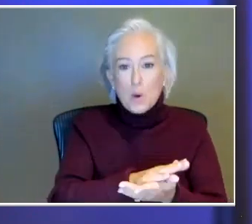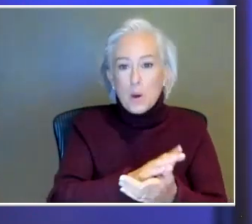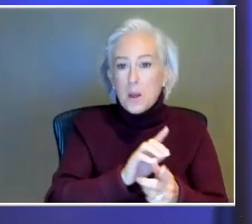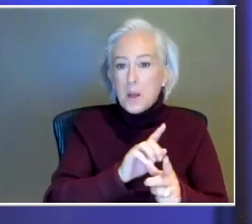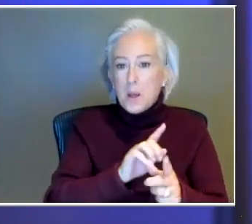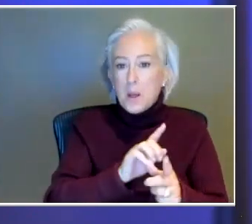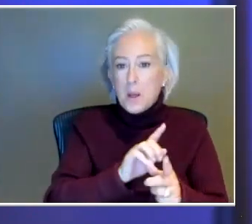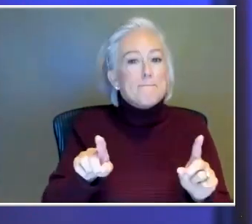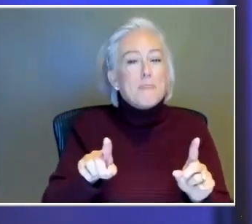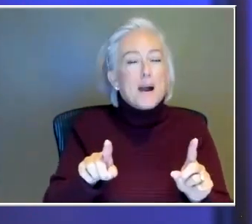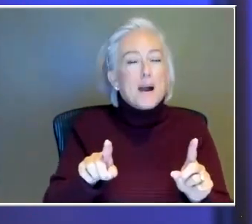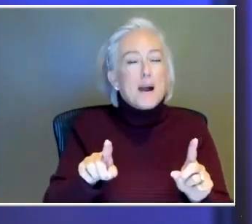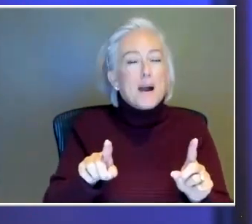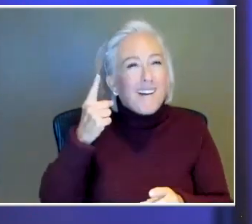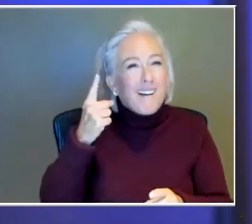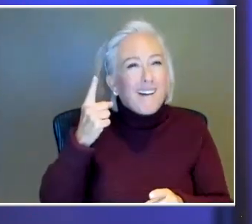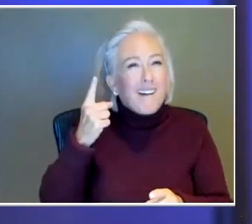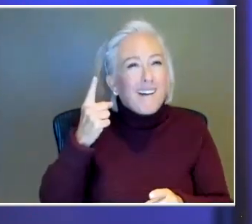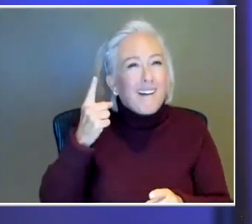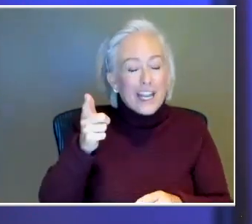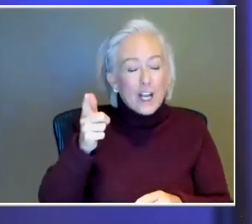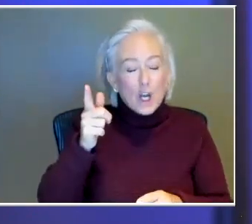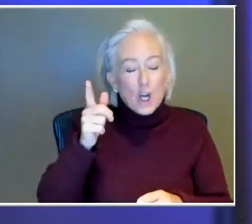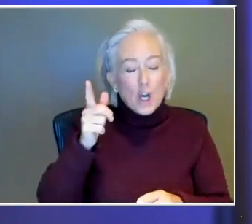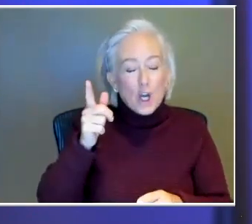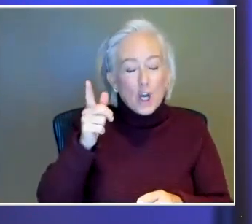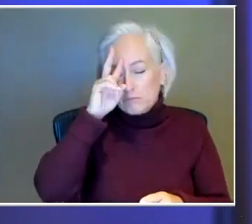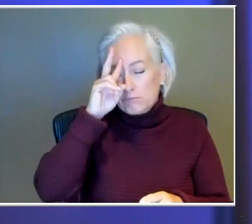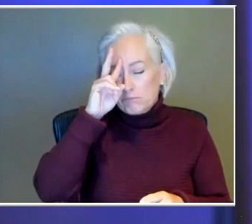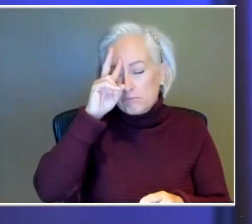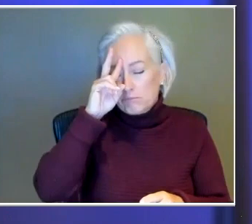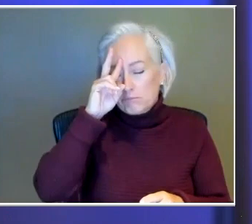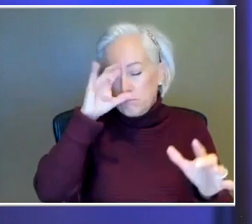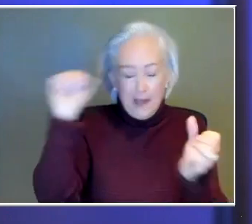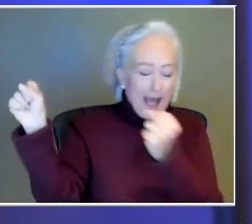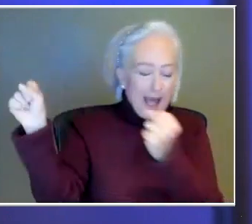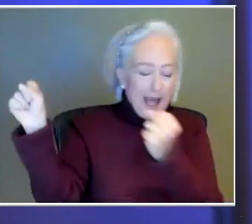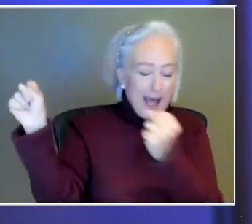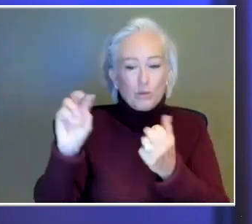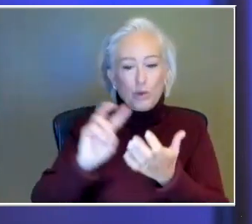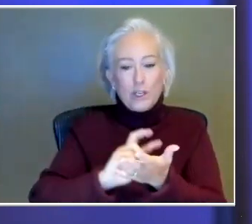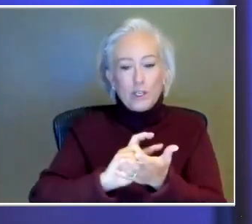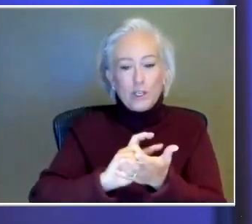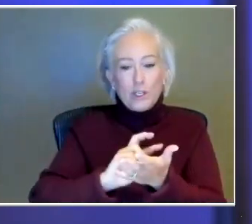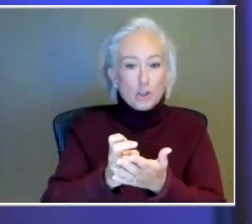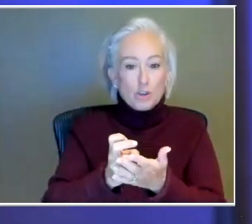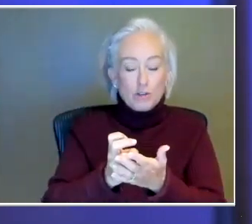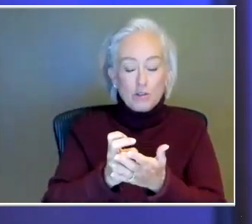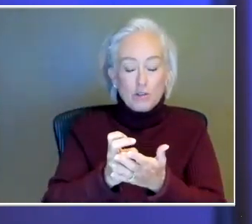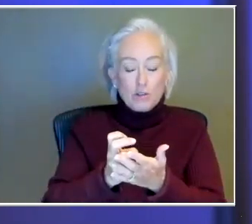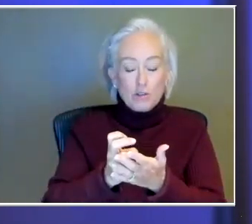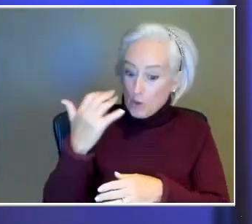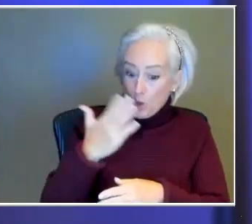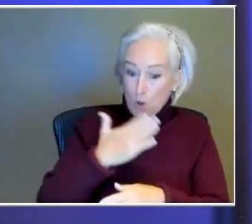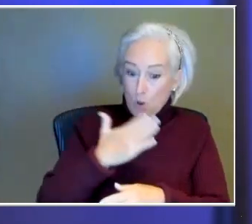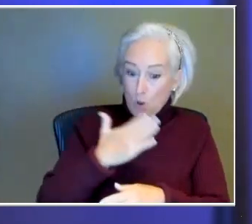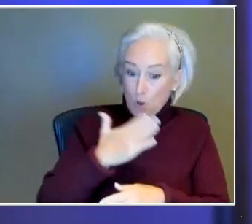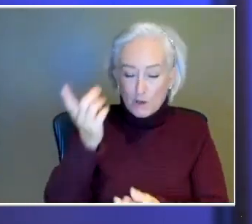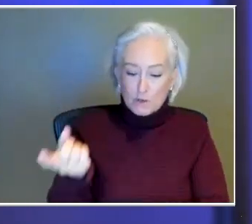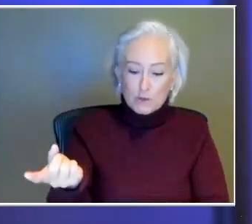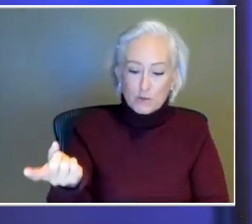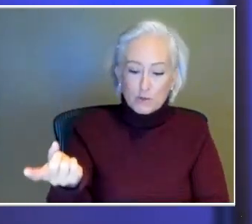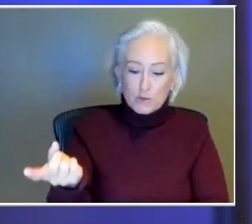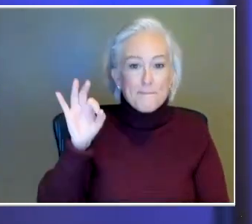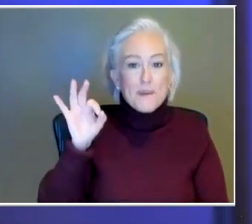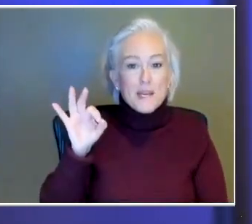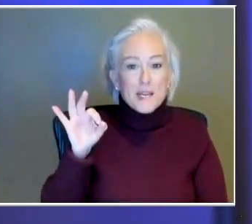it. Just kind of one of those bad days. And they had called my parents to just pick me up because I hadn't officially had the seizure yet. And when